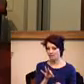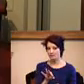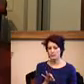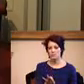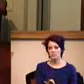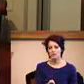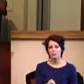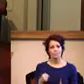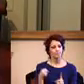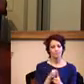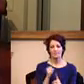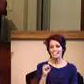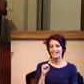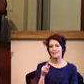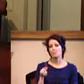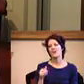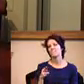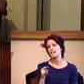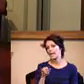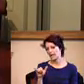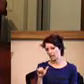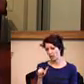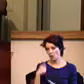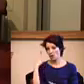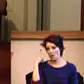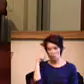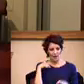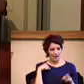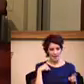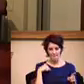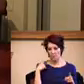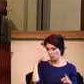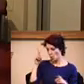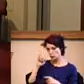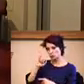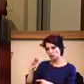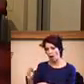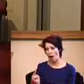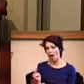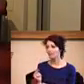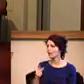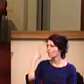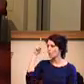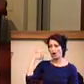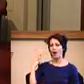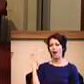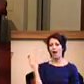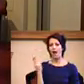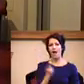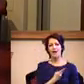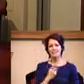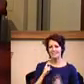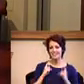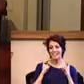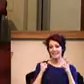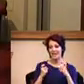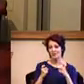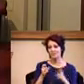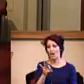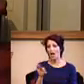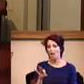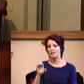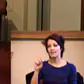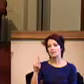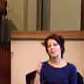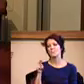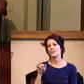and for me as we stand on the threshold of this new day of this new year of this new moment there are Gifts of epiphany that are waiting to be poured out